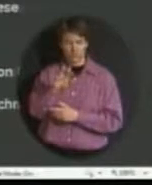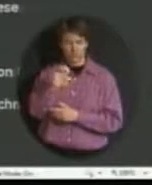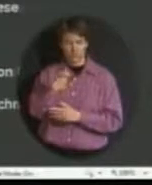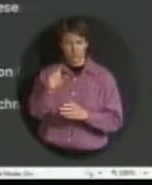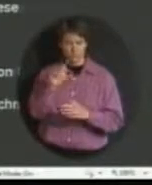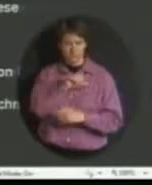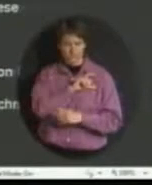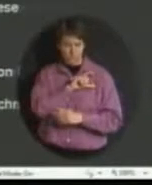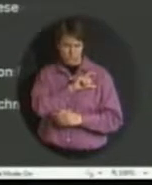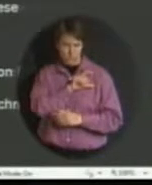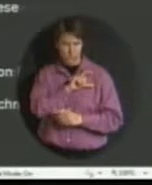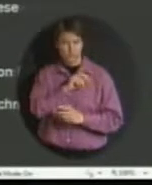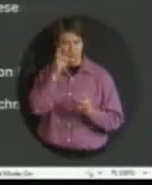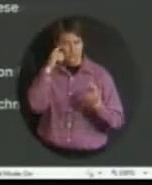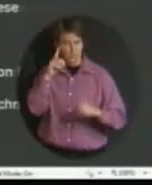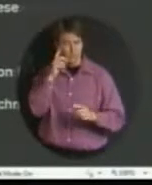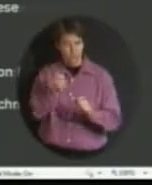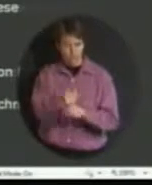year.